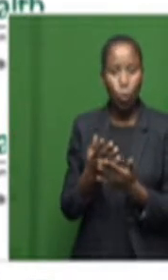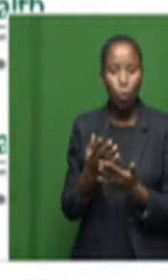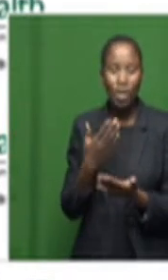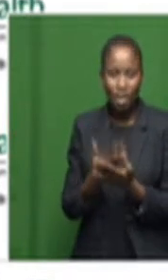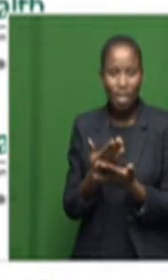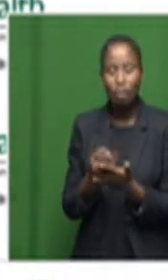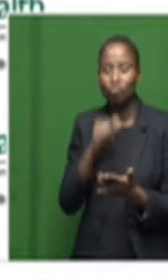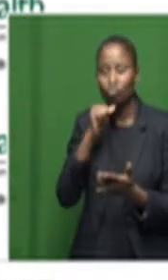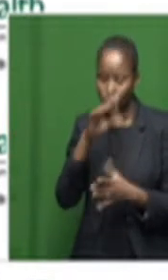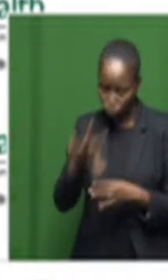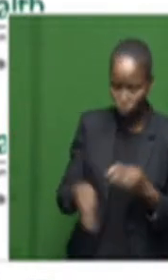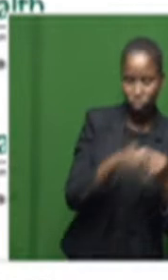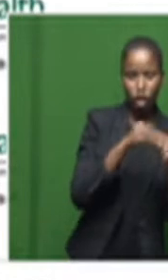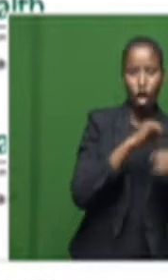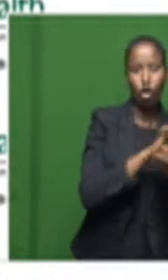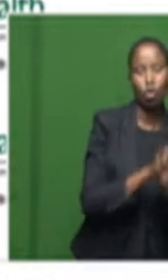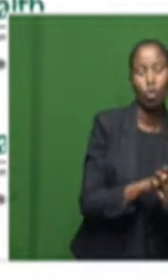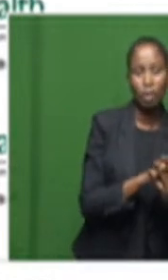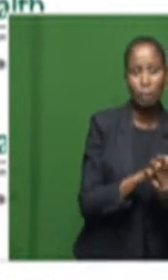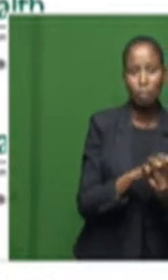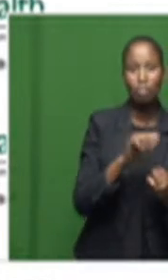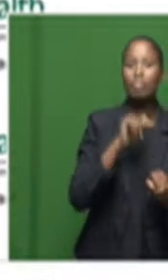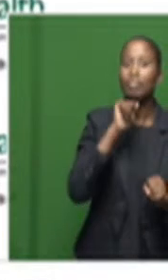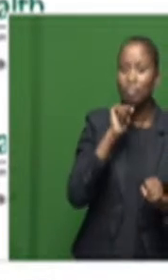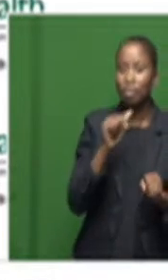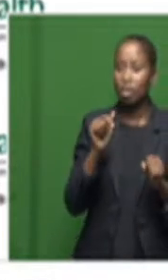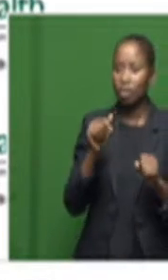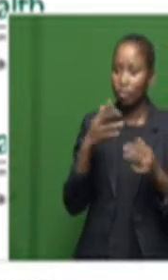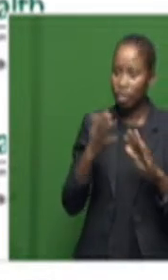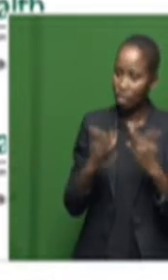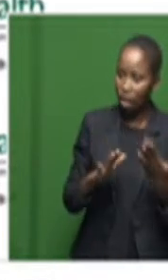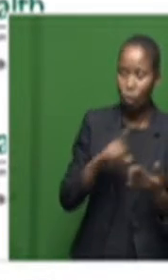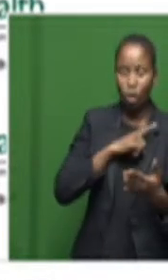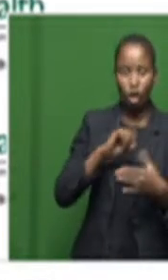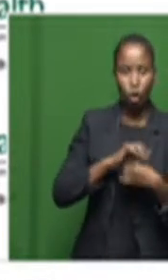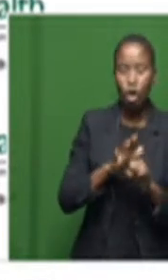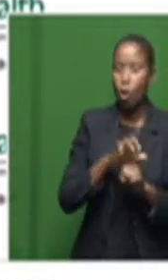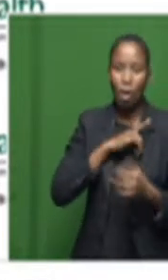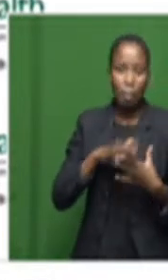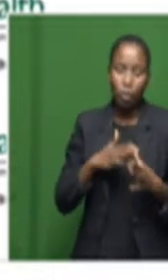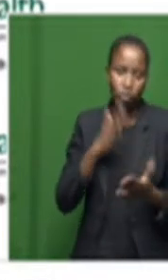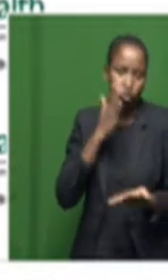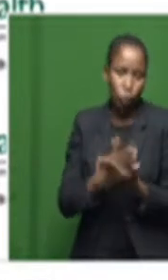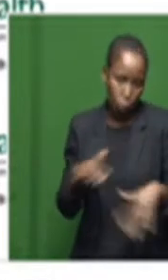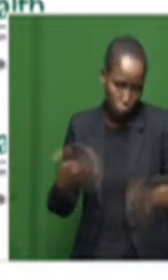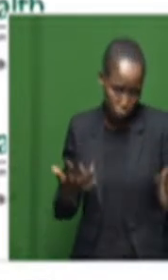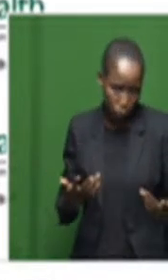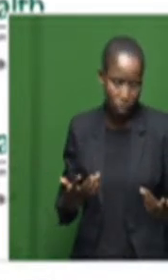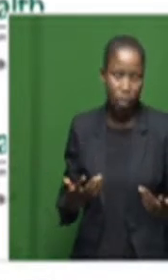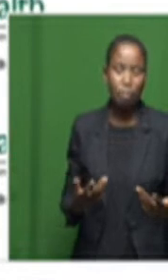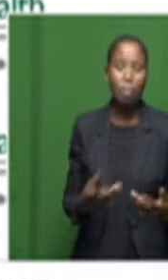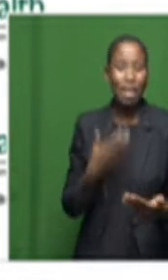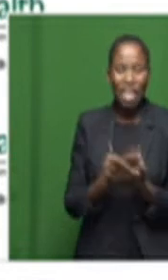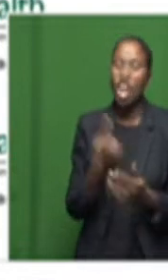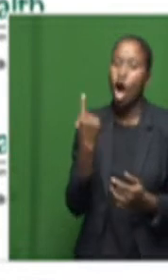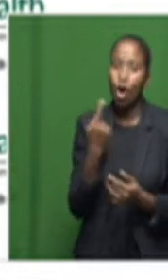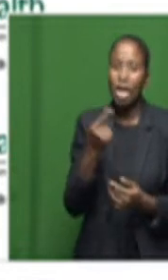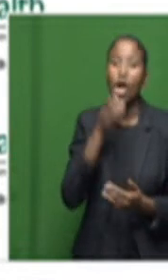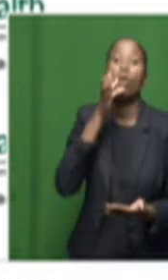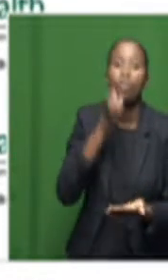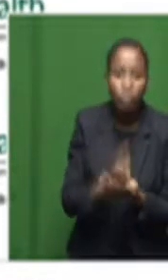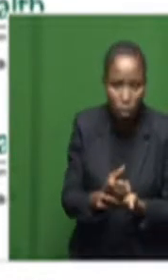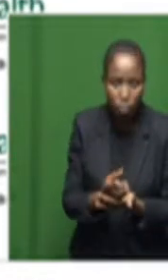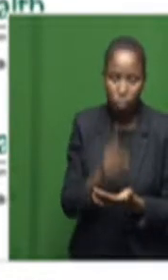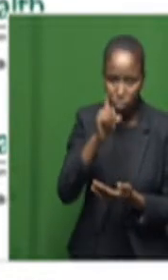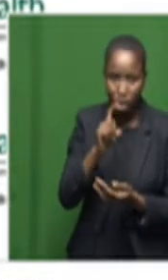even if it might be people who died from COVID but not tested, because you can only confirm that this is COVID death when